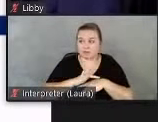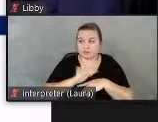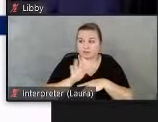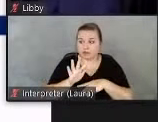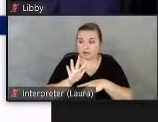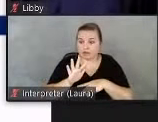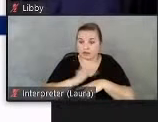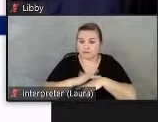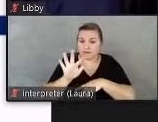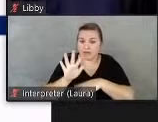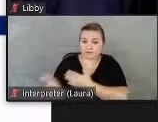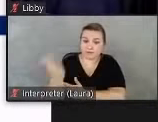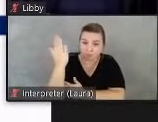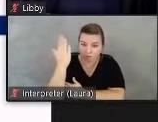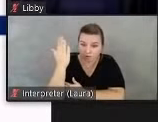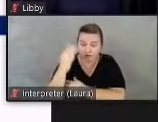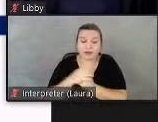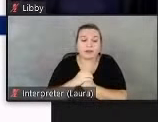at five in the morning,